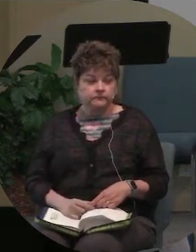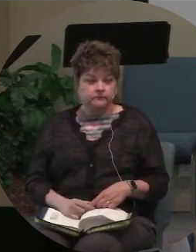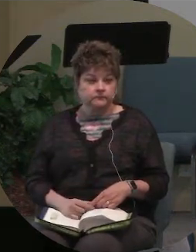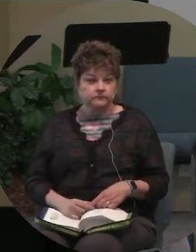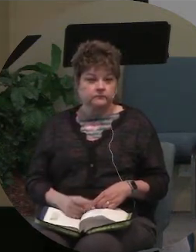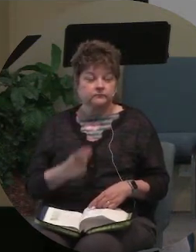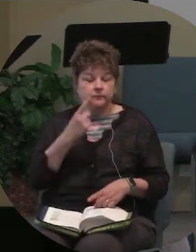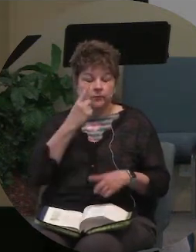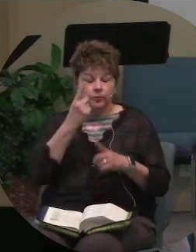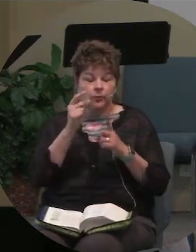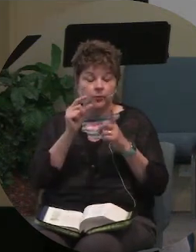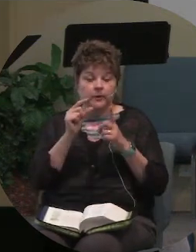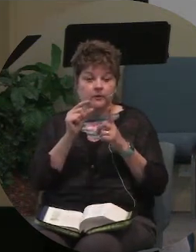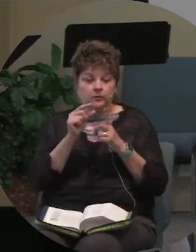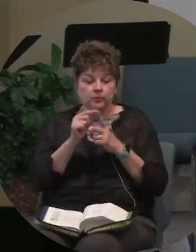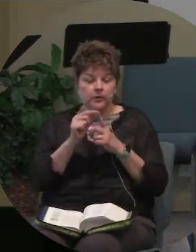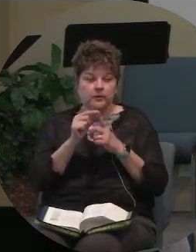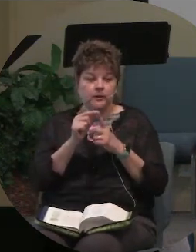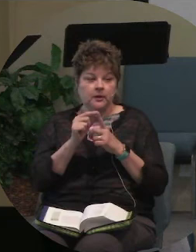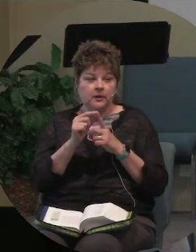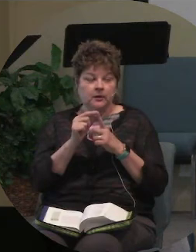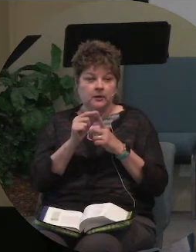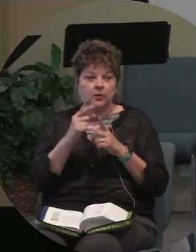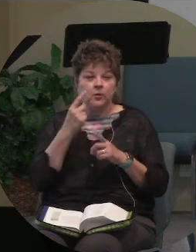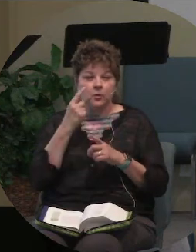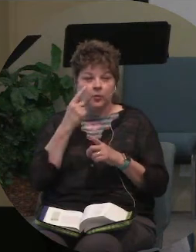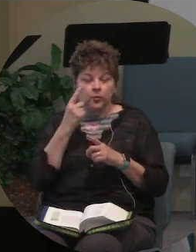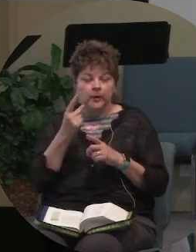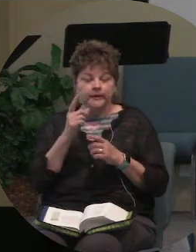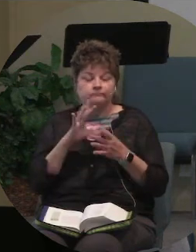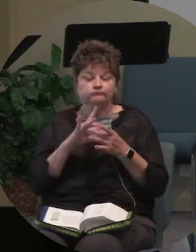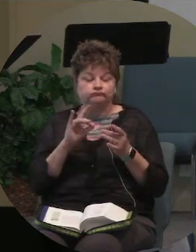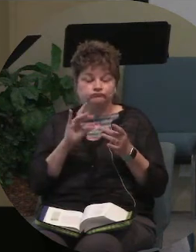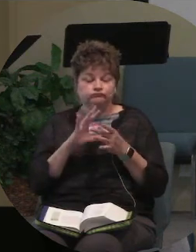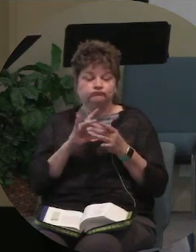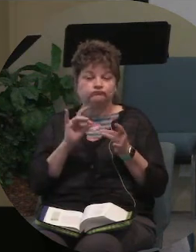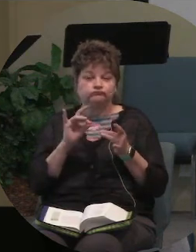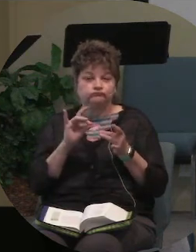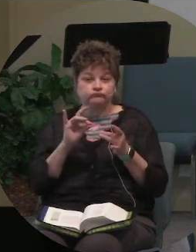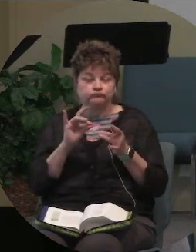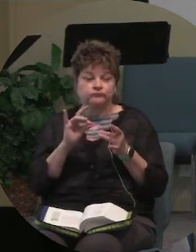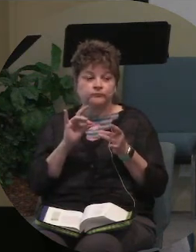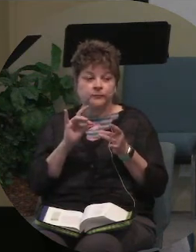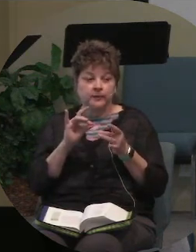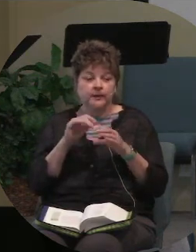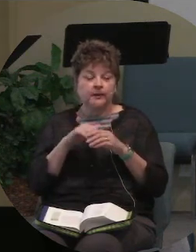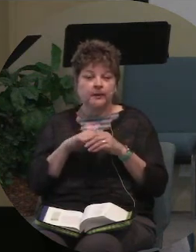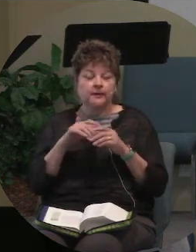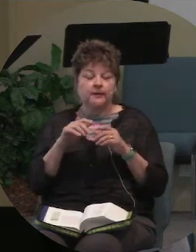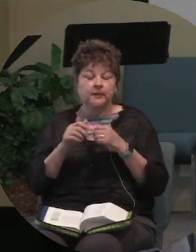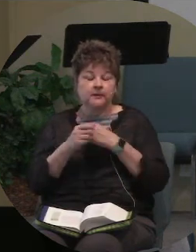One word, one sentence in love